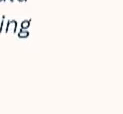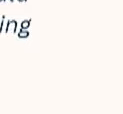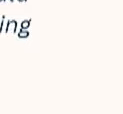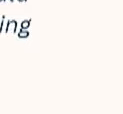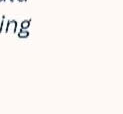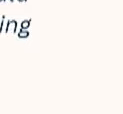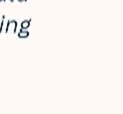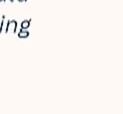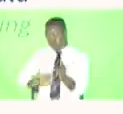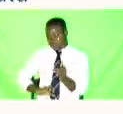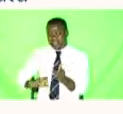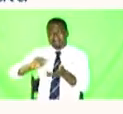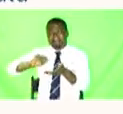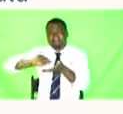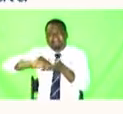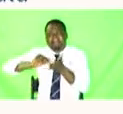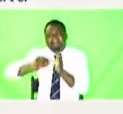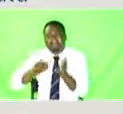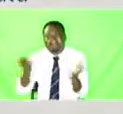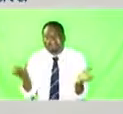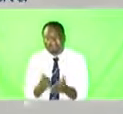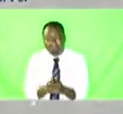Jesus,